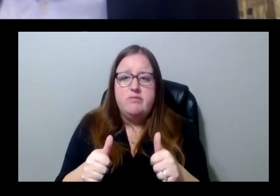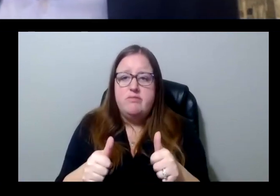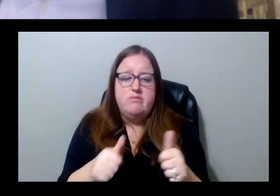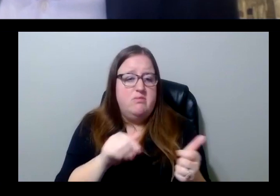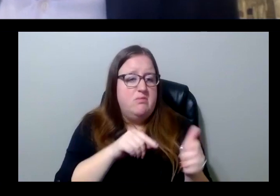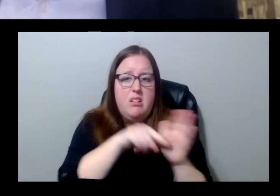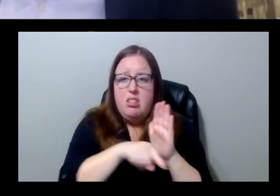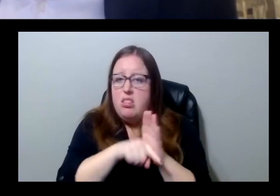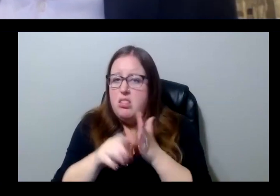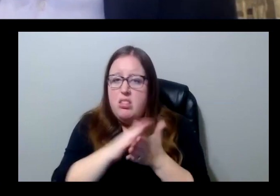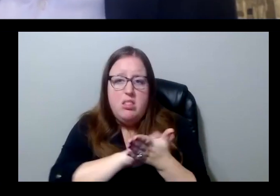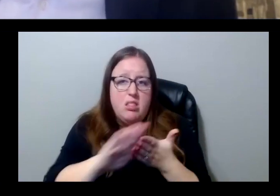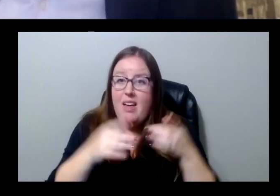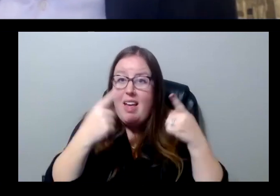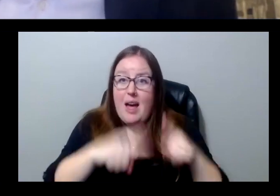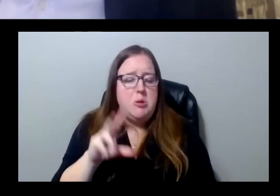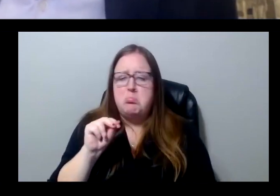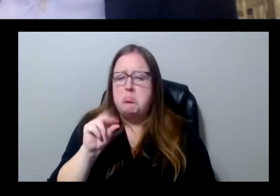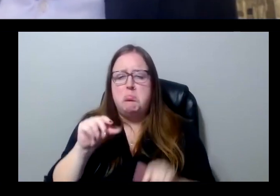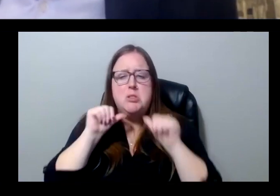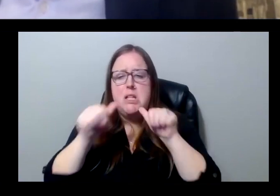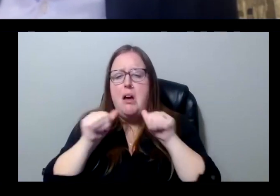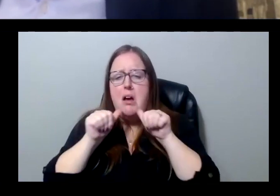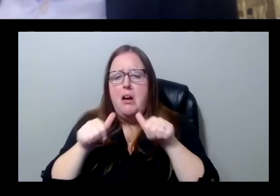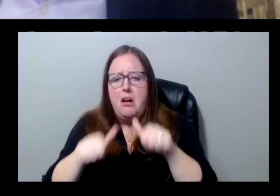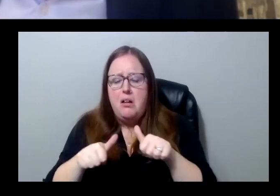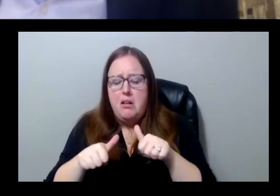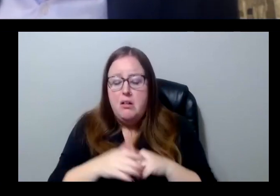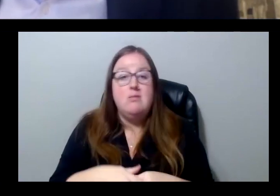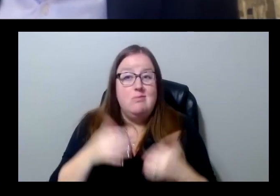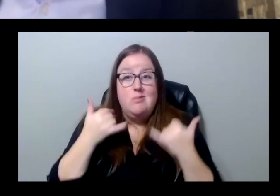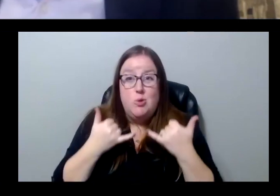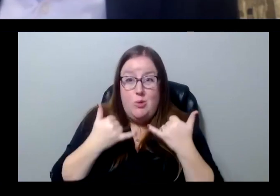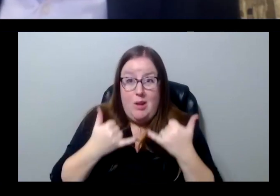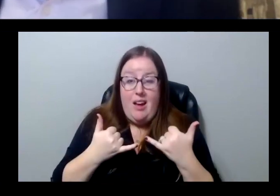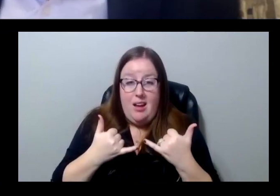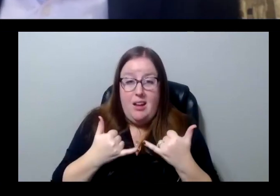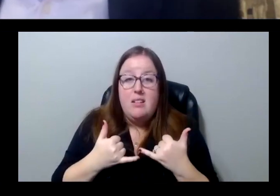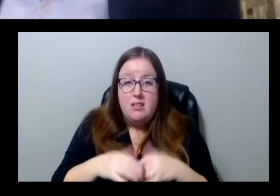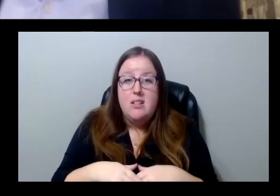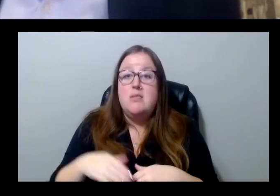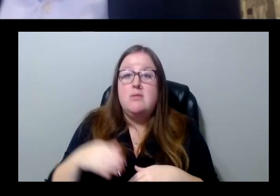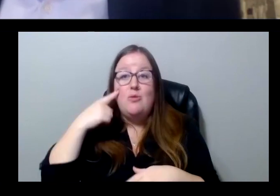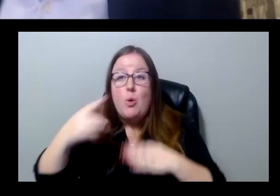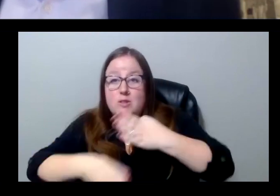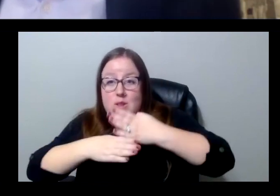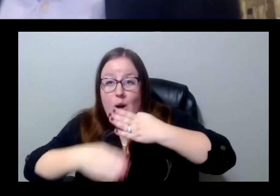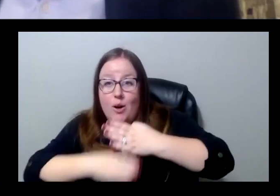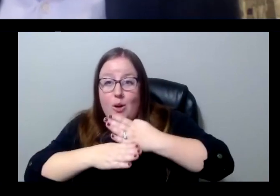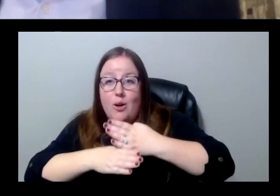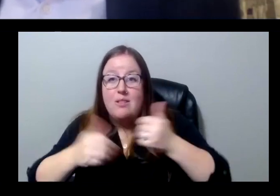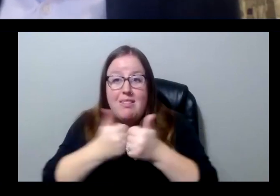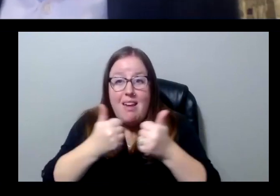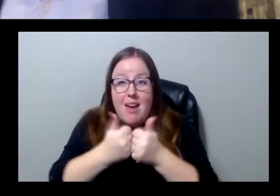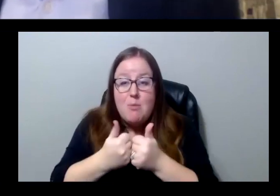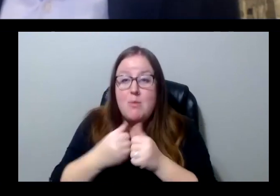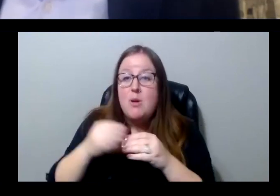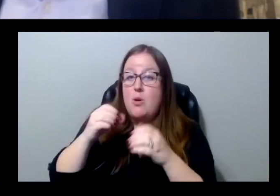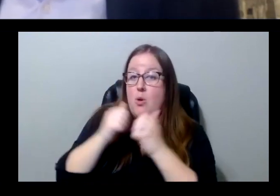support, whether it's, groups or speaking openly about what one has gone through, seeking